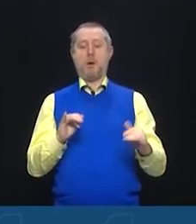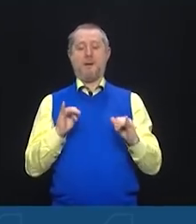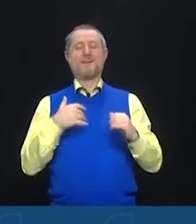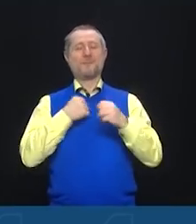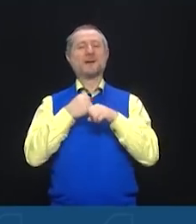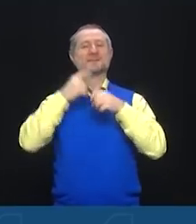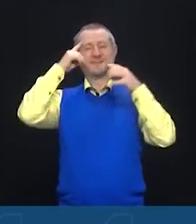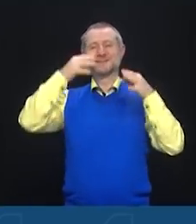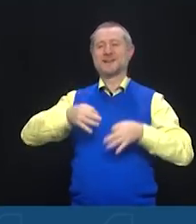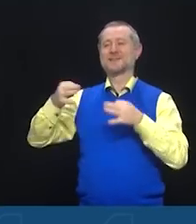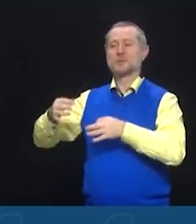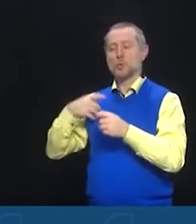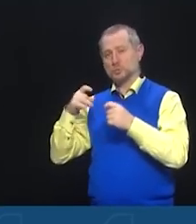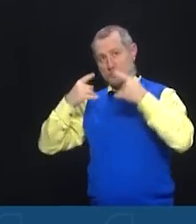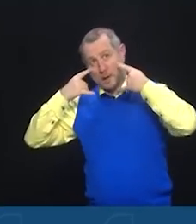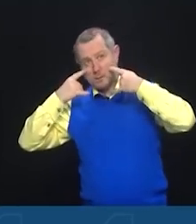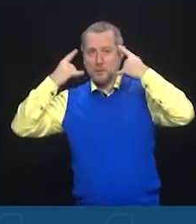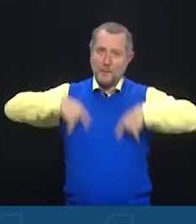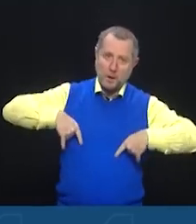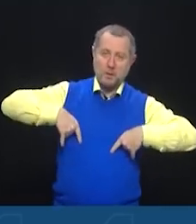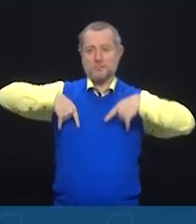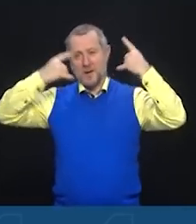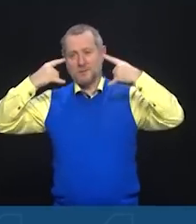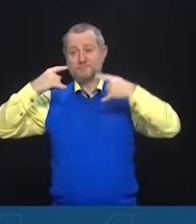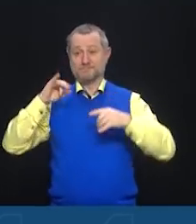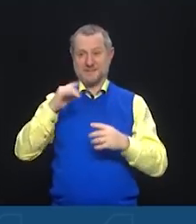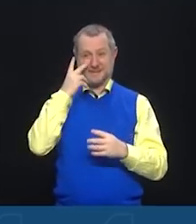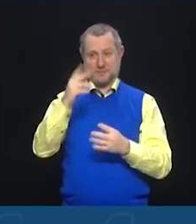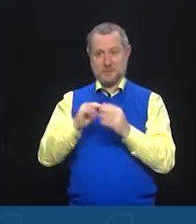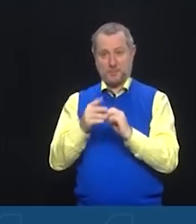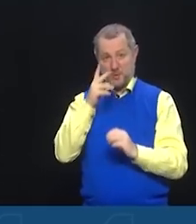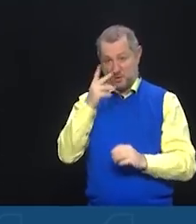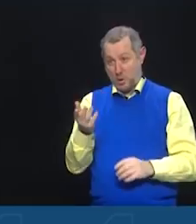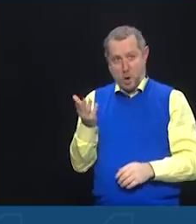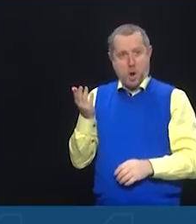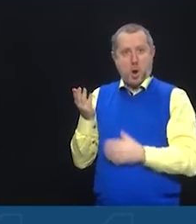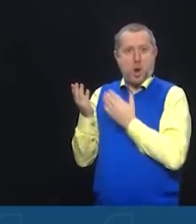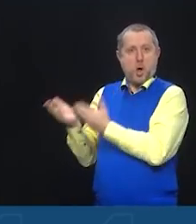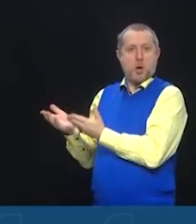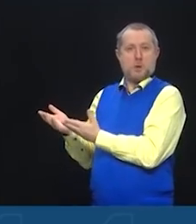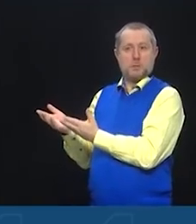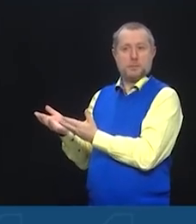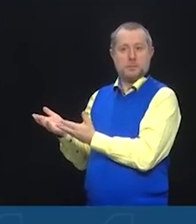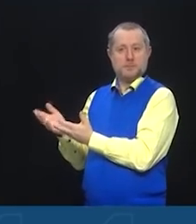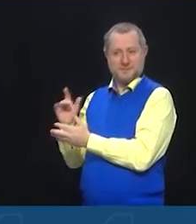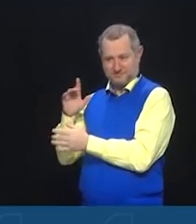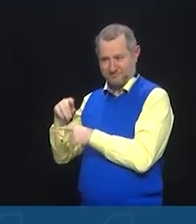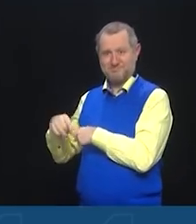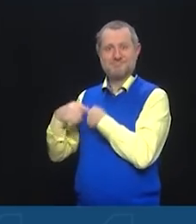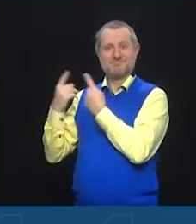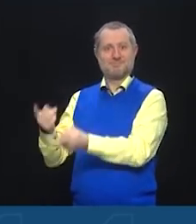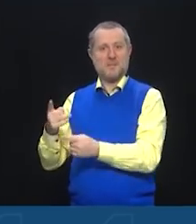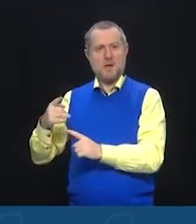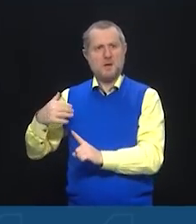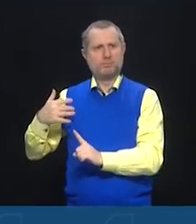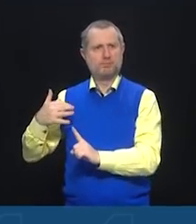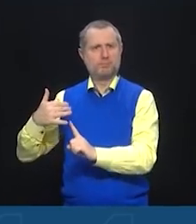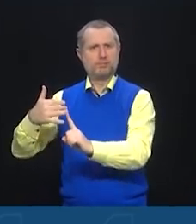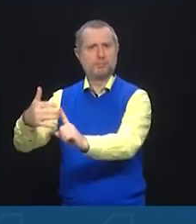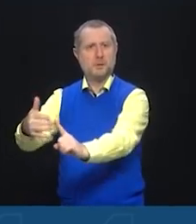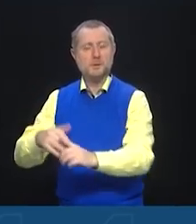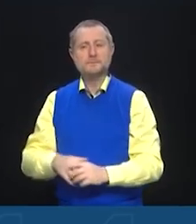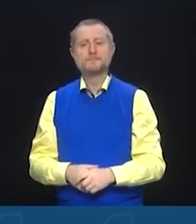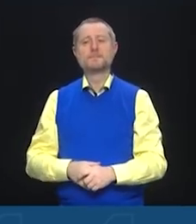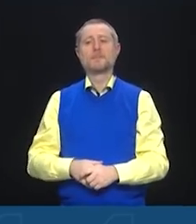schools. Positive cases. That is a graph we've been showing for considerable time now. A lot of anxious